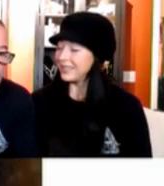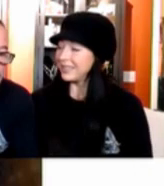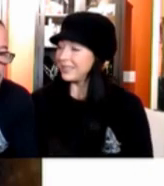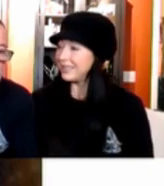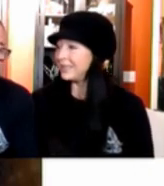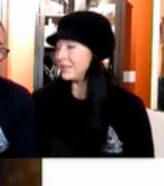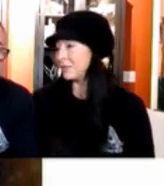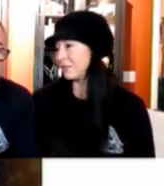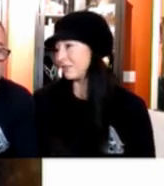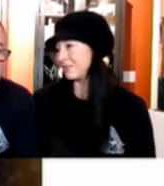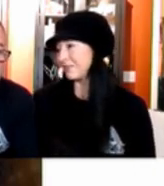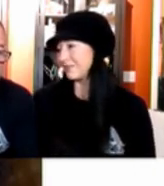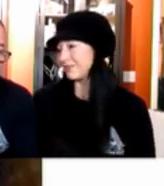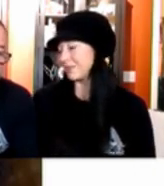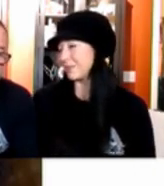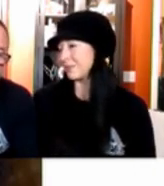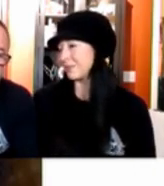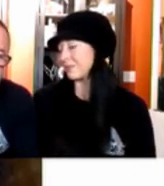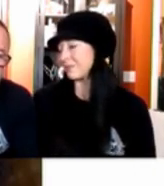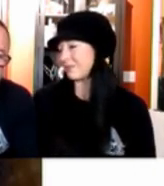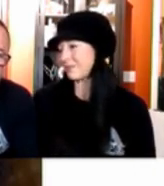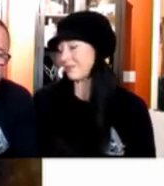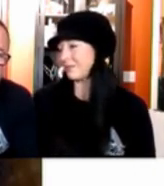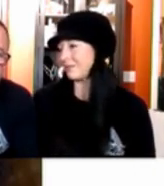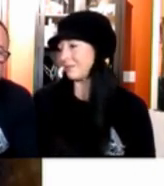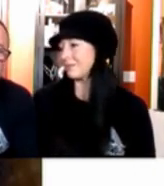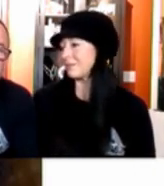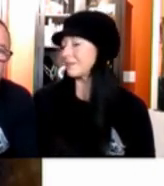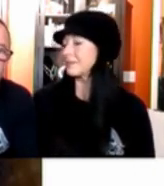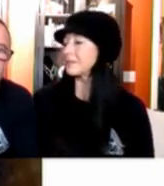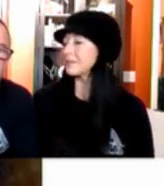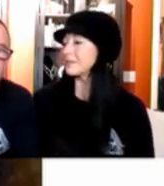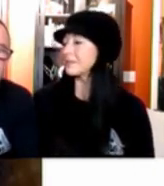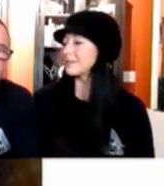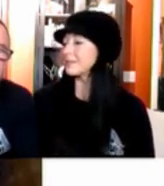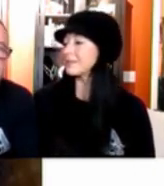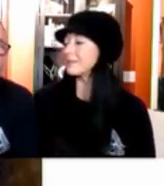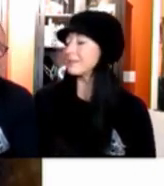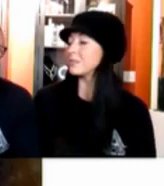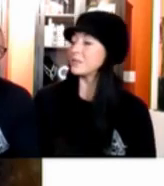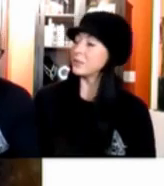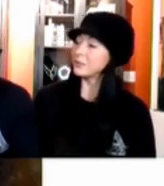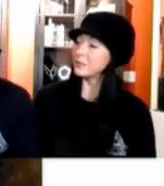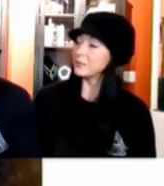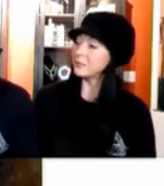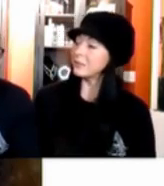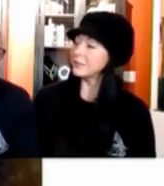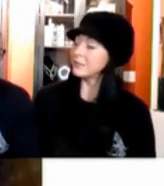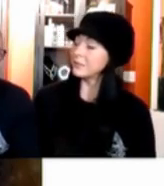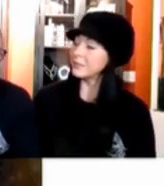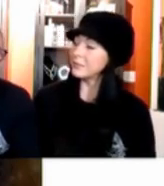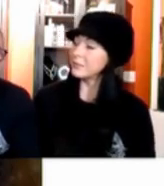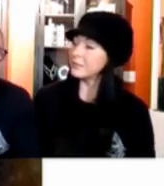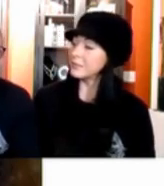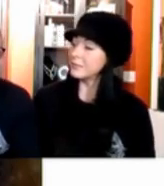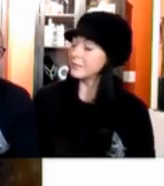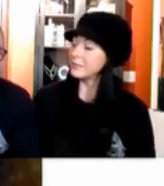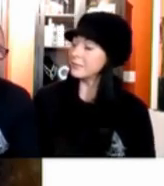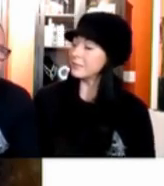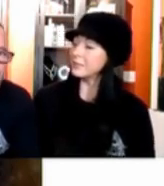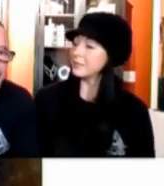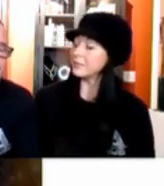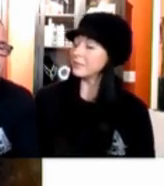human families. And a lot of times, just like we do, we grow up and we leave home eventually and find a